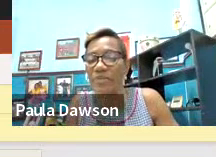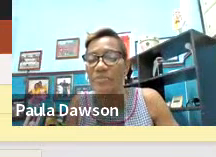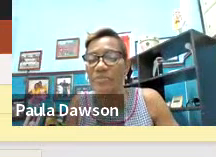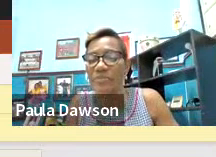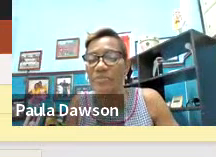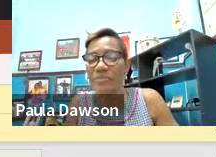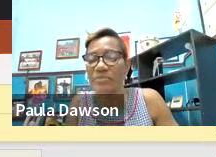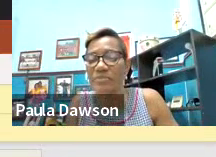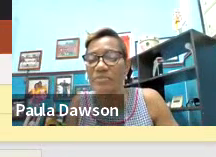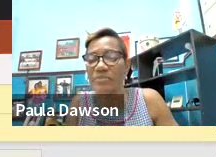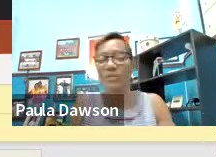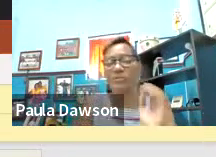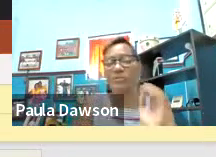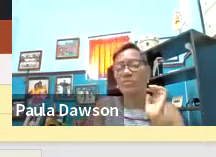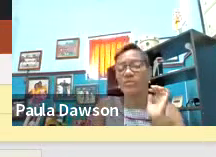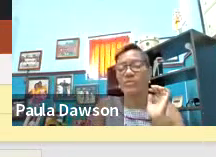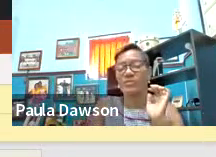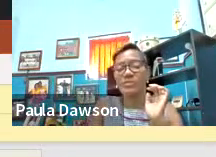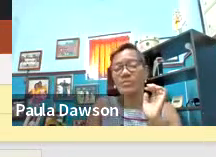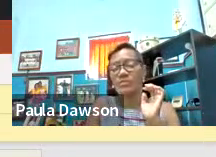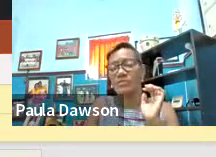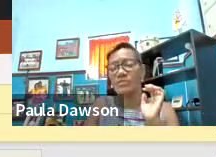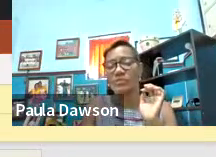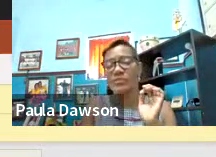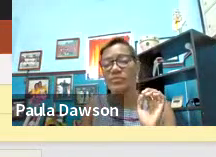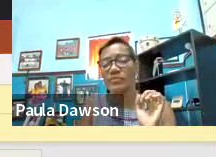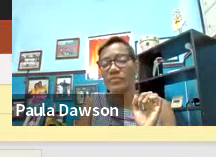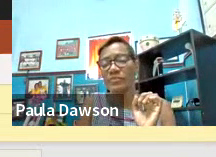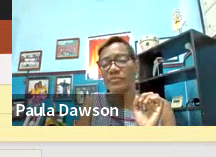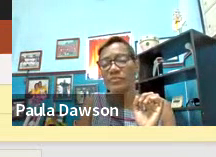go. Okay.